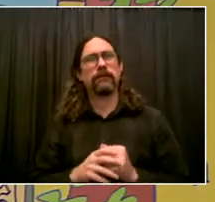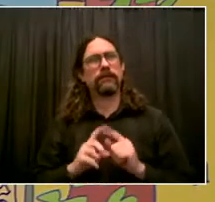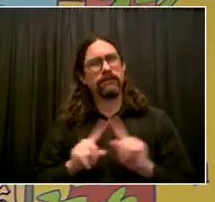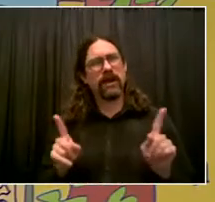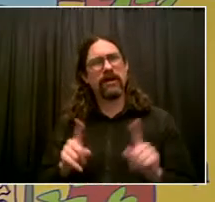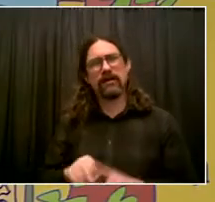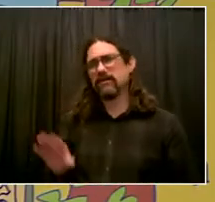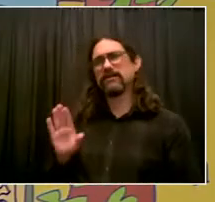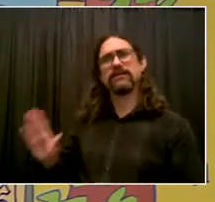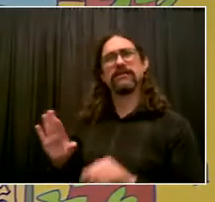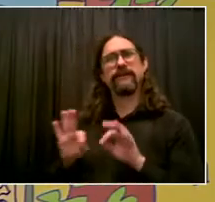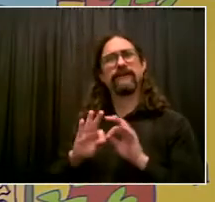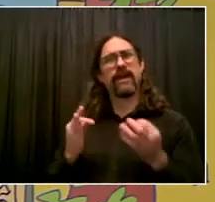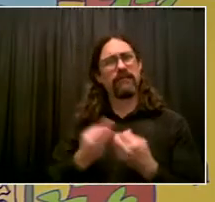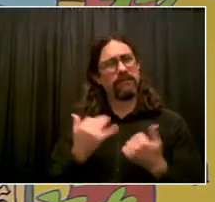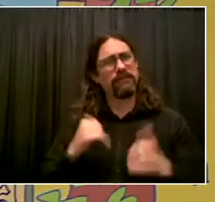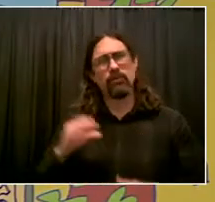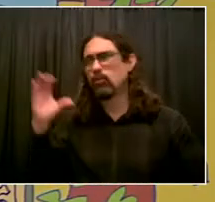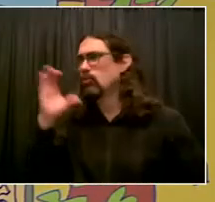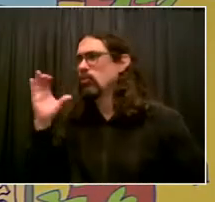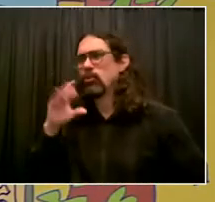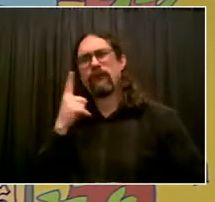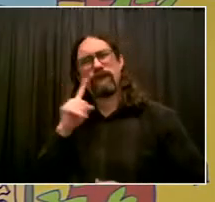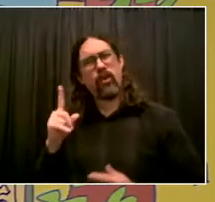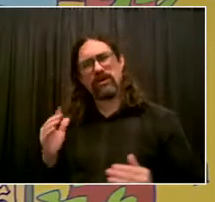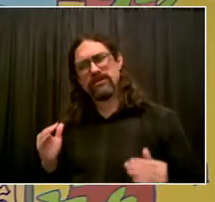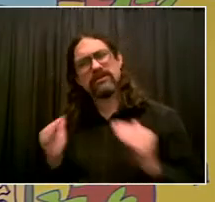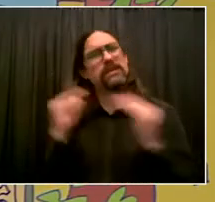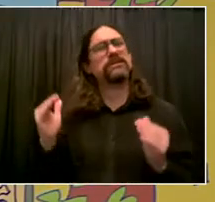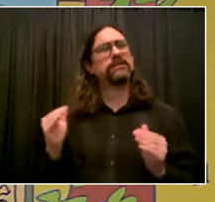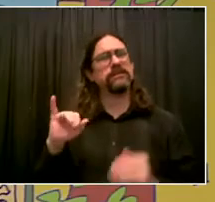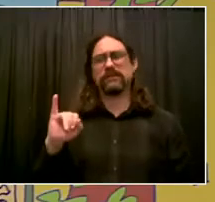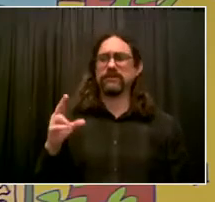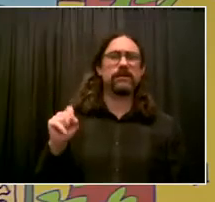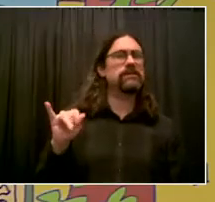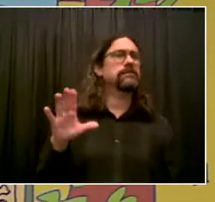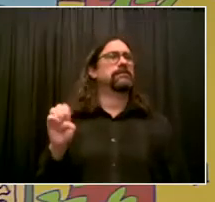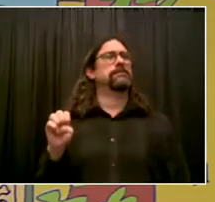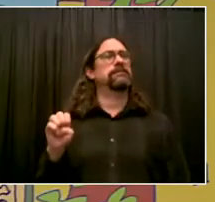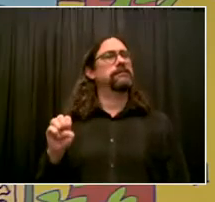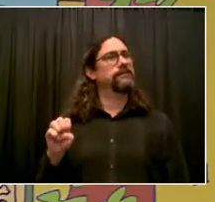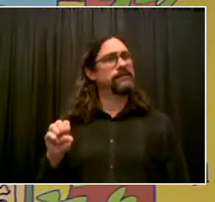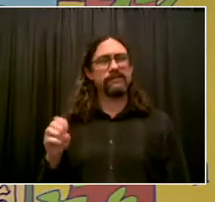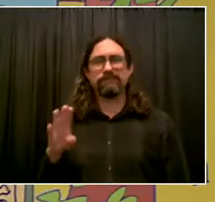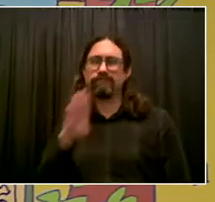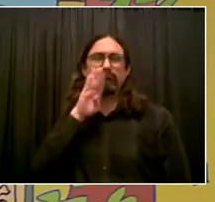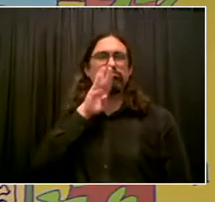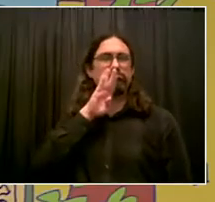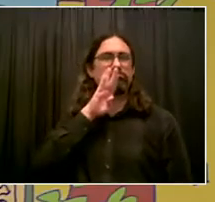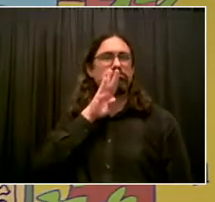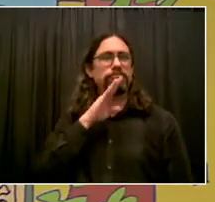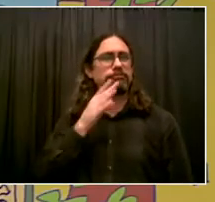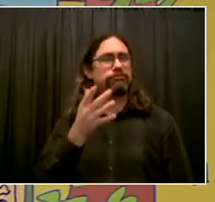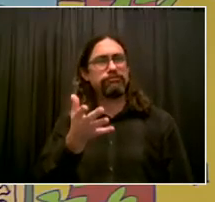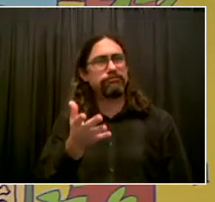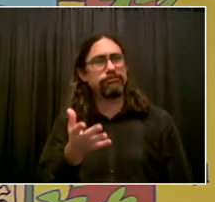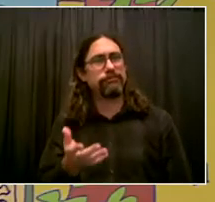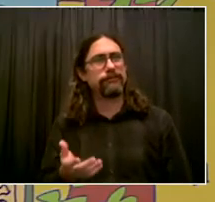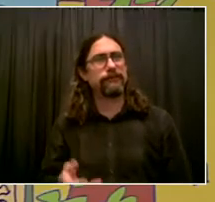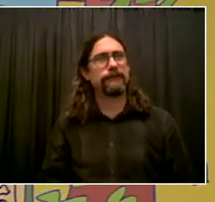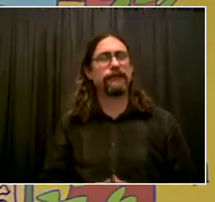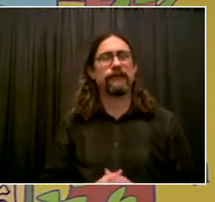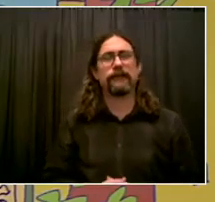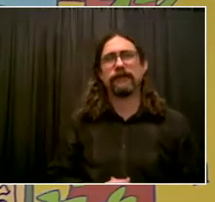an event, and I feel for her every time I see her. She's just a really good, warm, decent human being who's been put through hell.